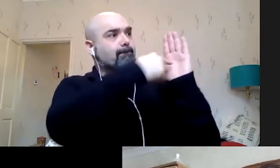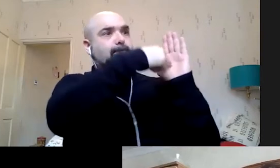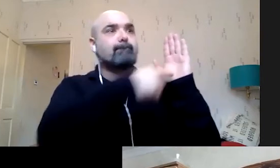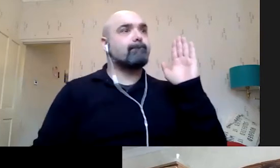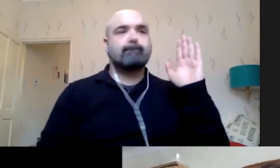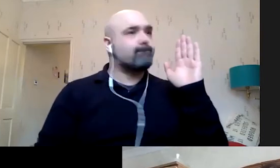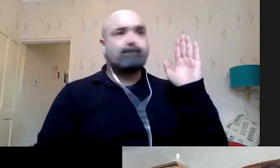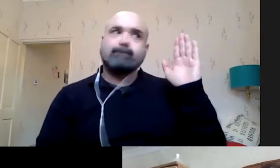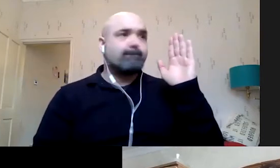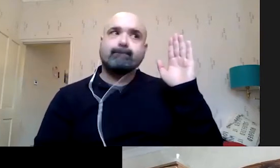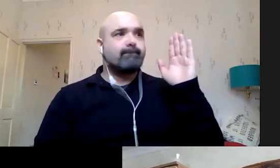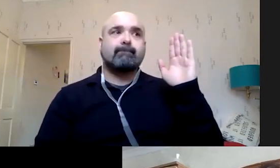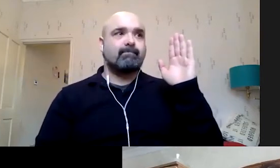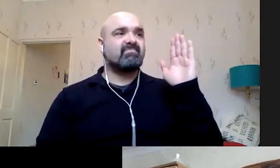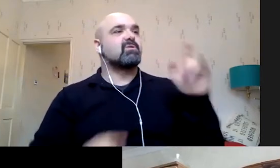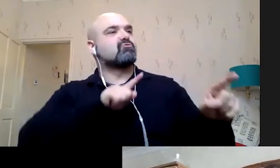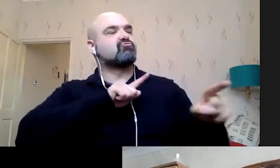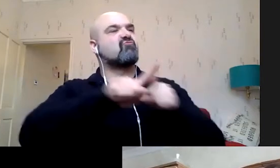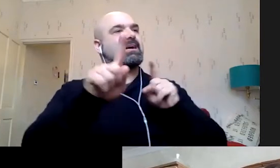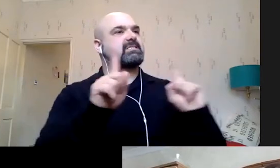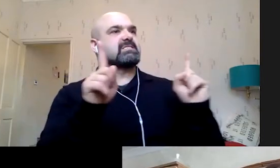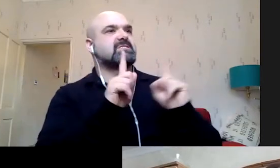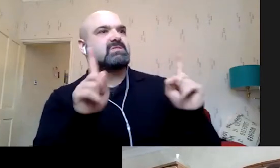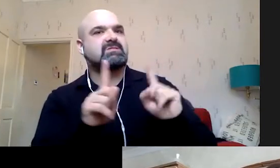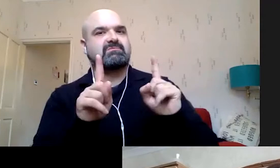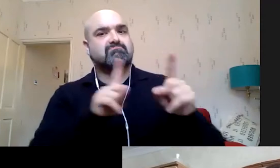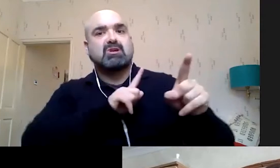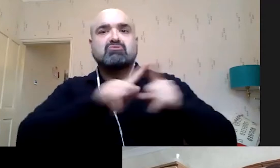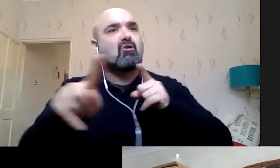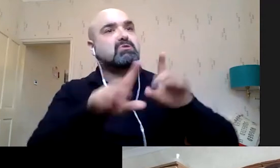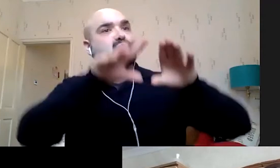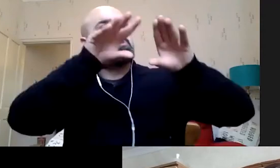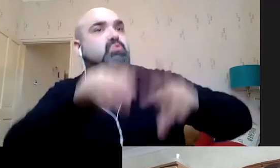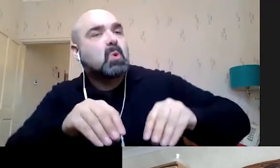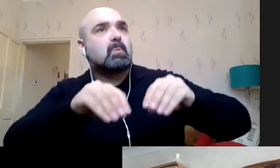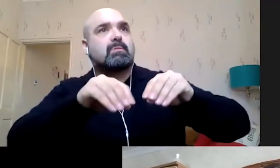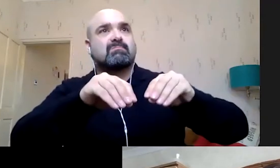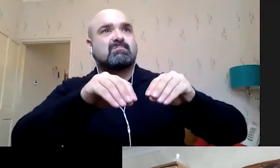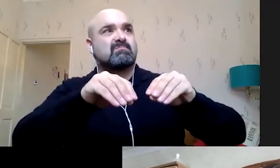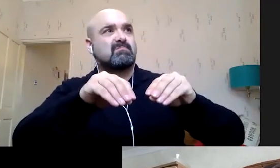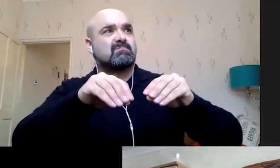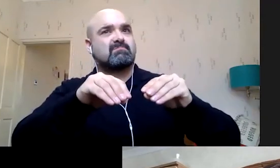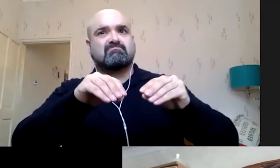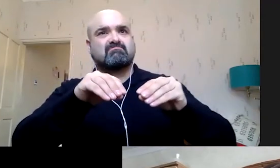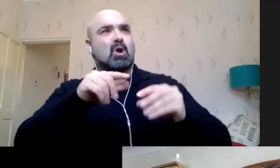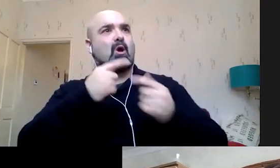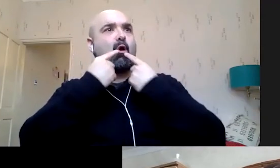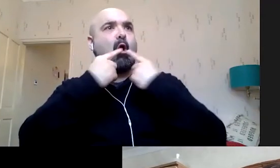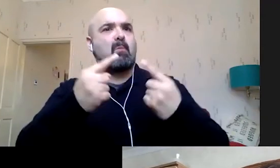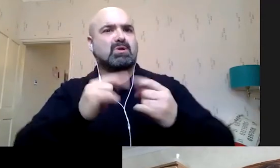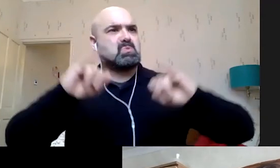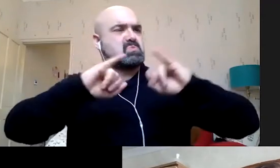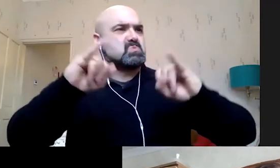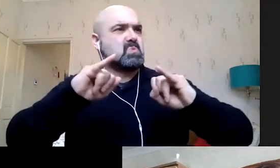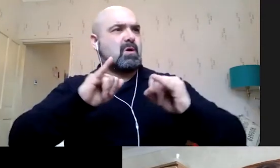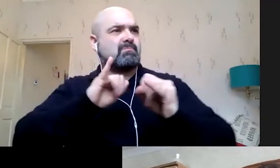and it was very much a matter of trying to, you know, trying to stop really unpleasant homophobic type comments and trying